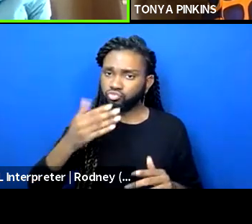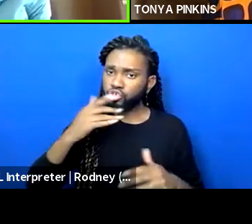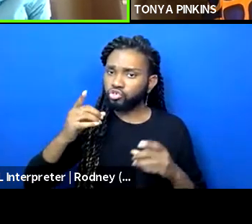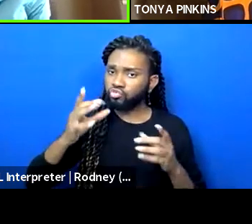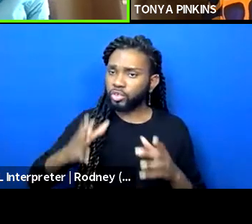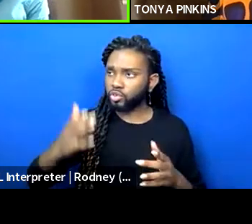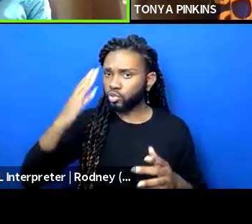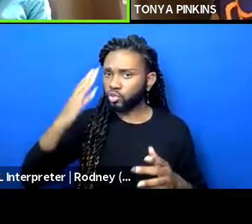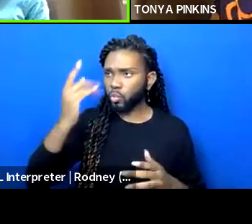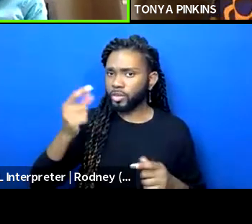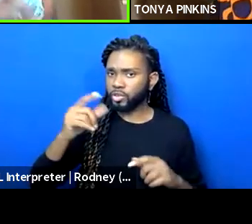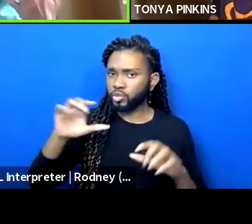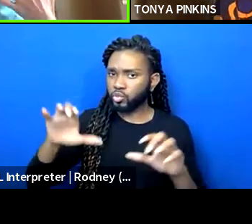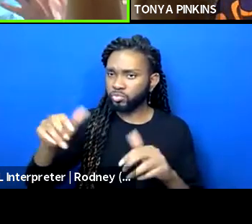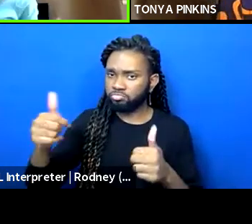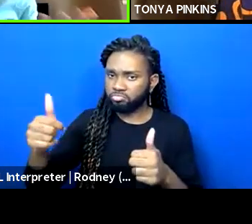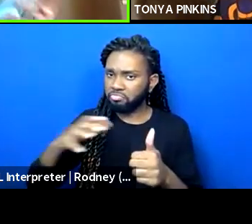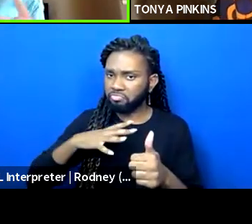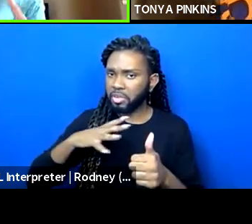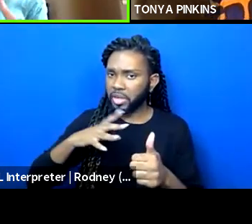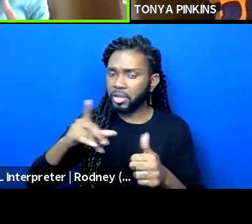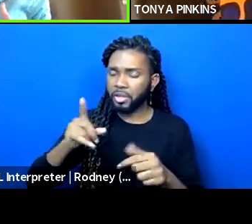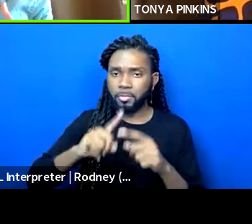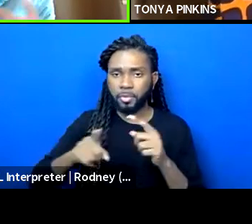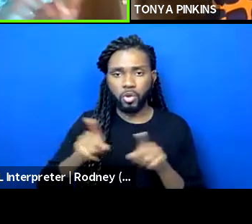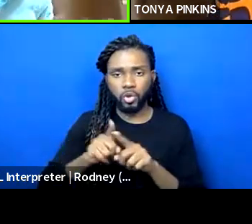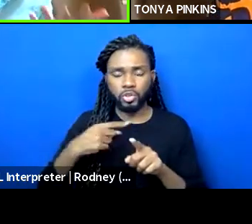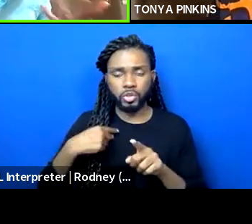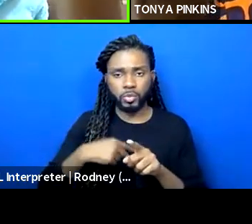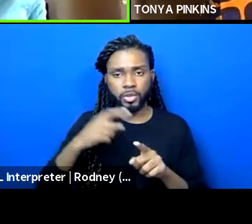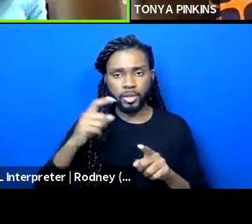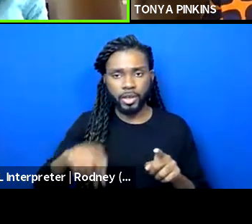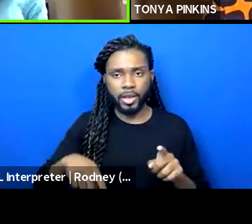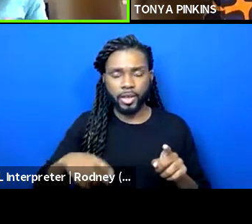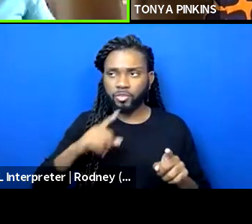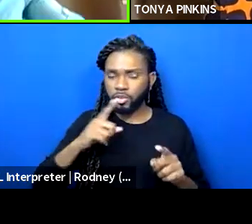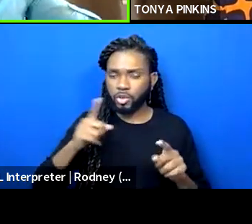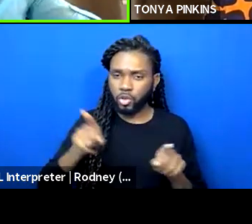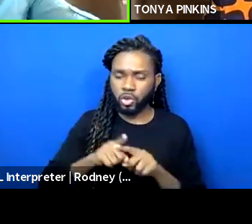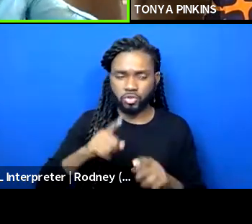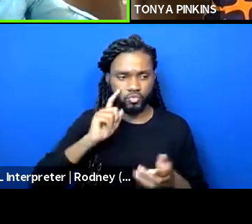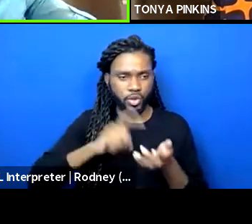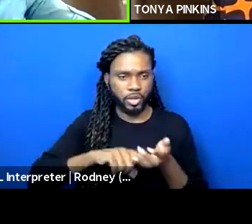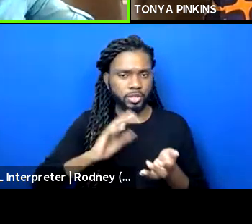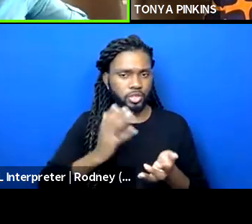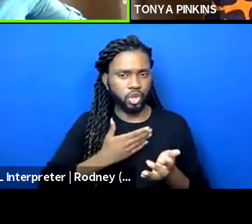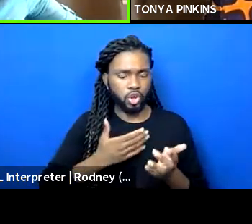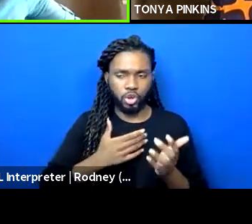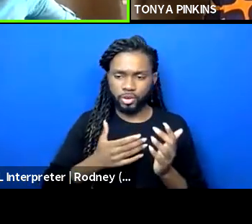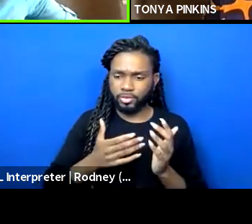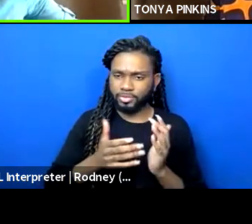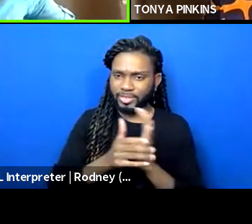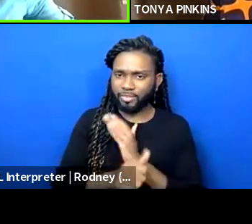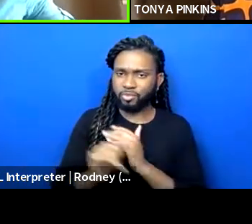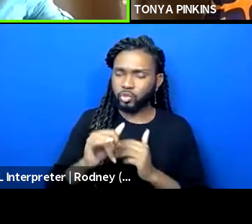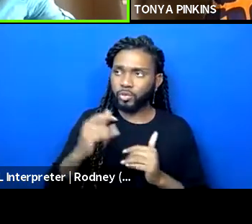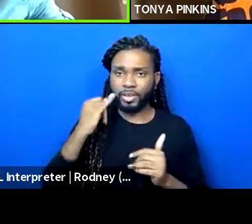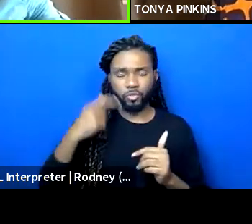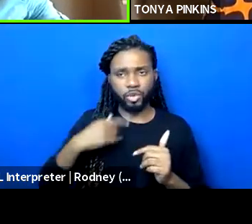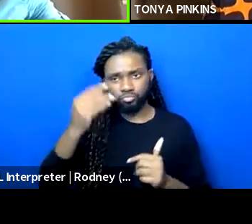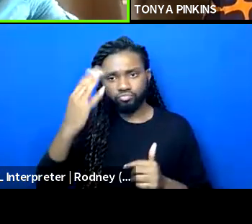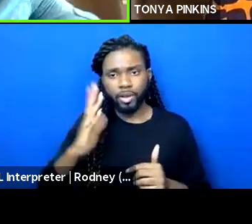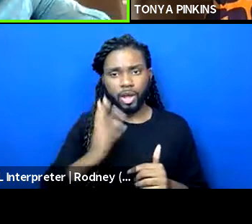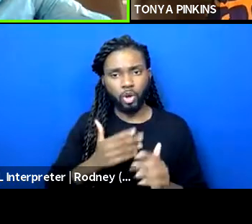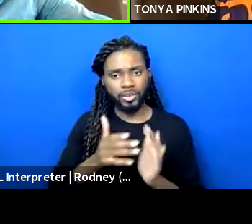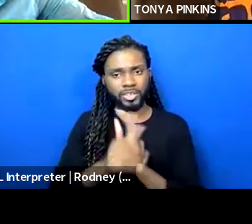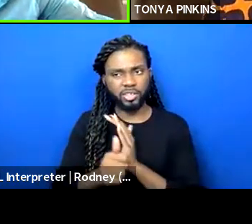but somehow we have to kind of be like meek and mild about our gifts and talents. And it's not arrogance, it's a surety. We've invested